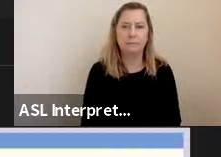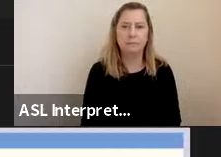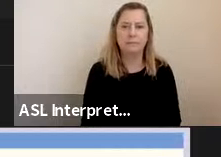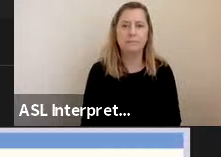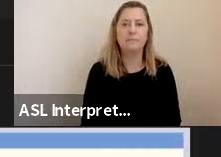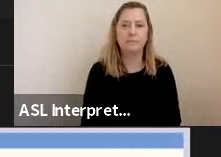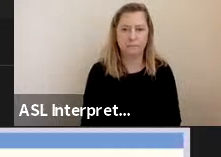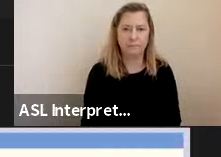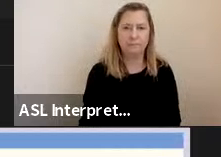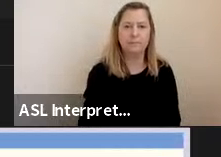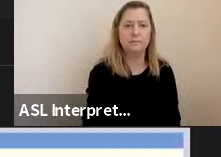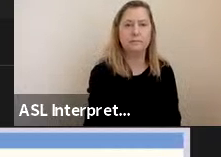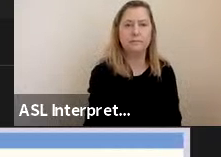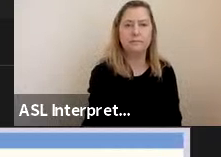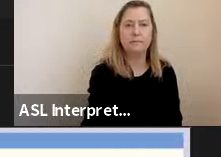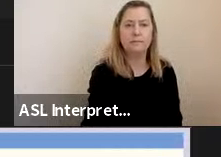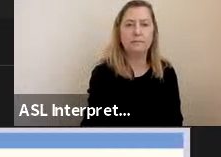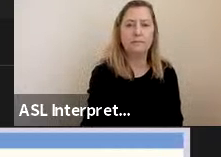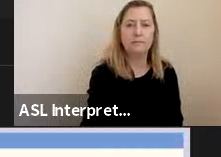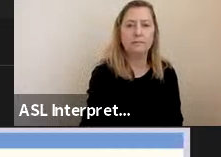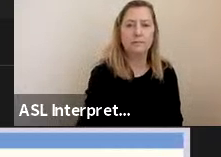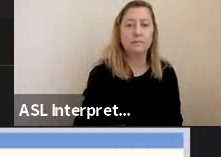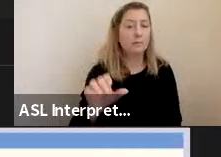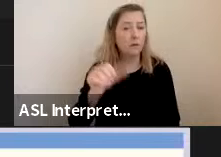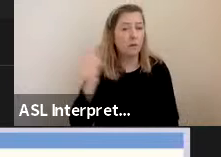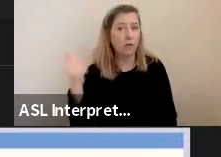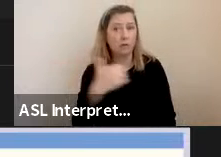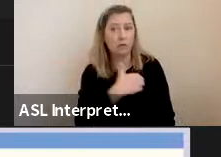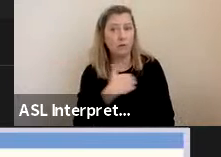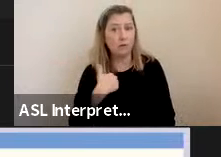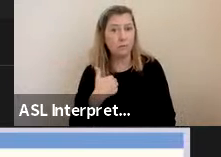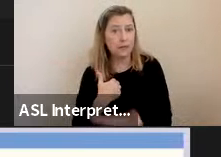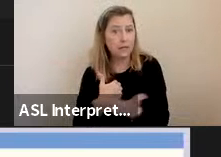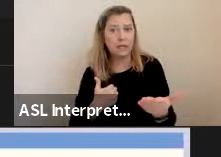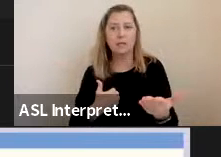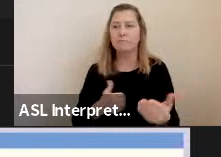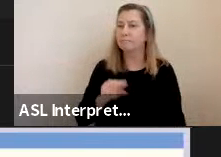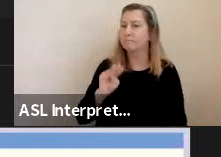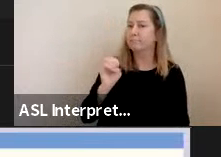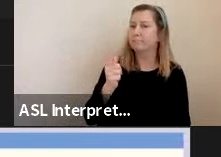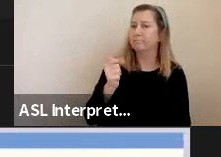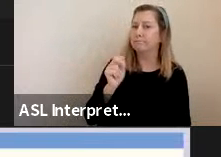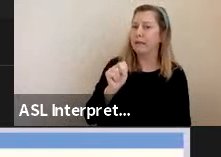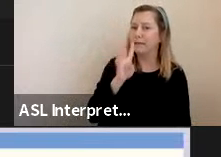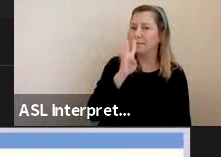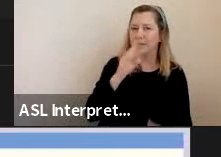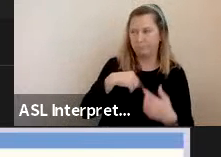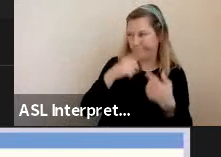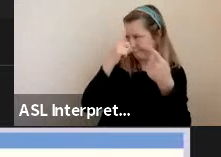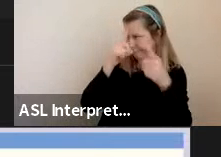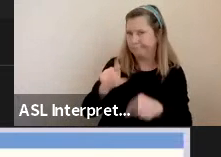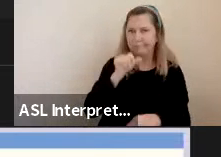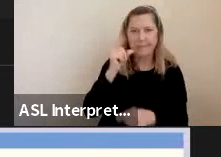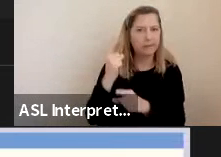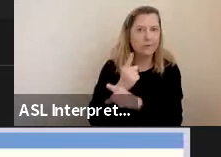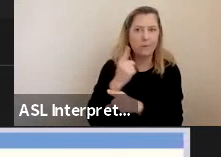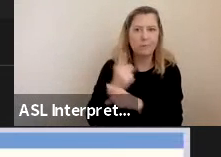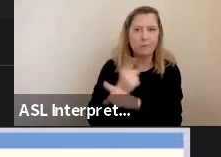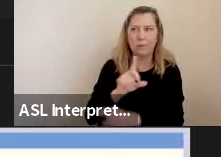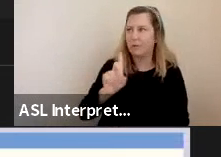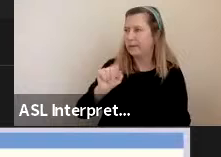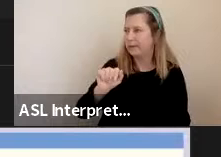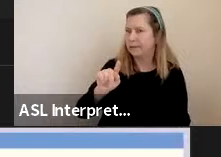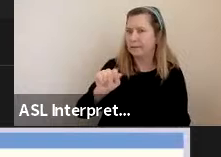Other committee members? This is Megan. I agree with Chuck. We don't have the appropriate data to make